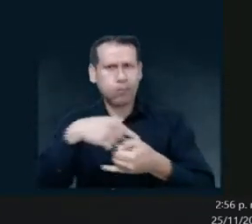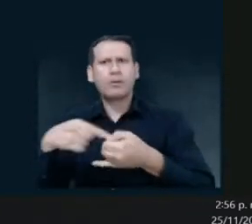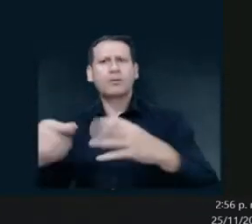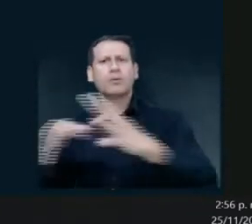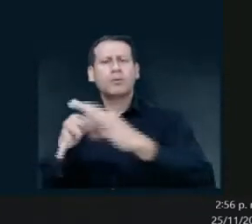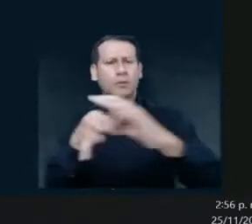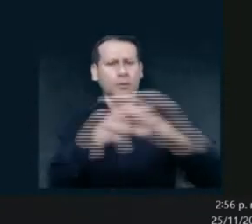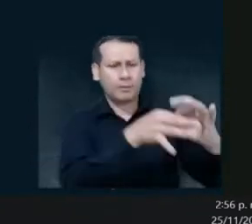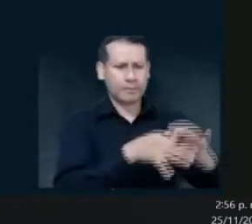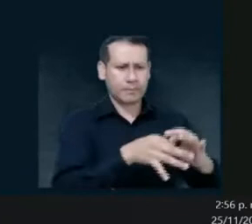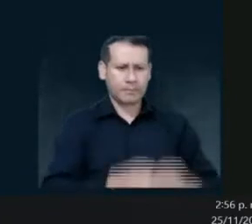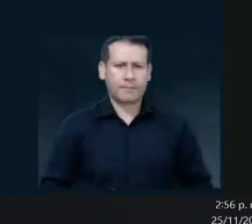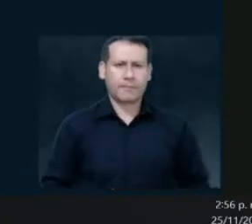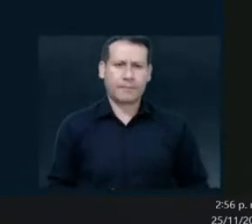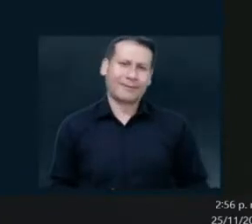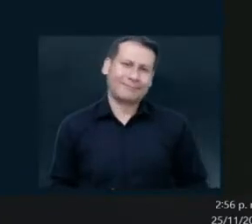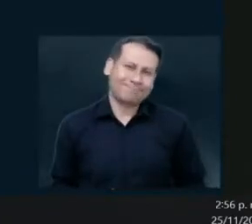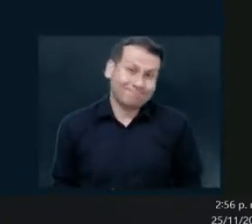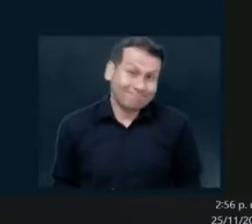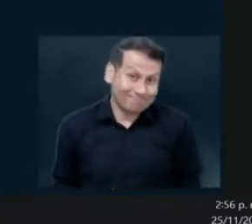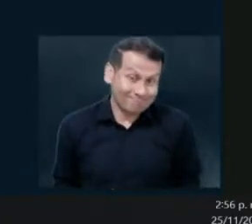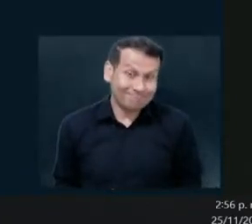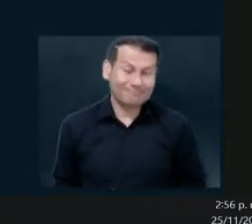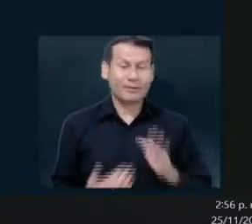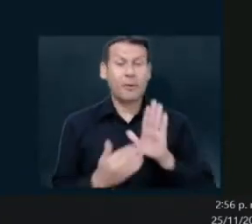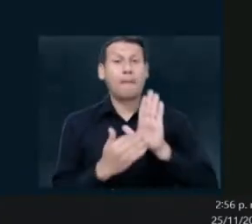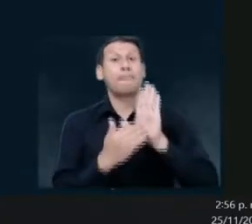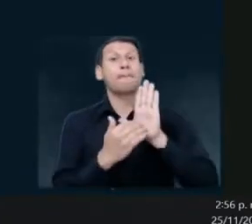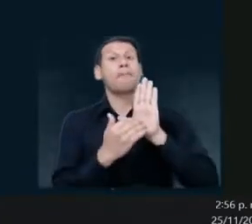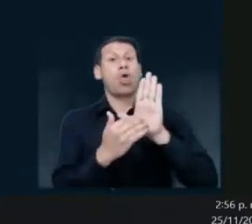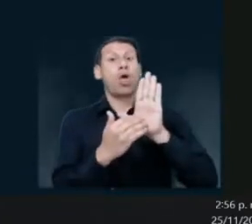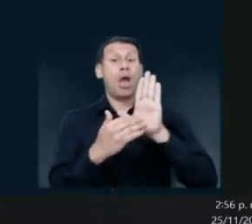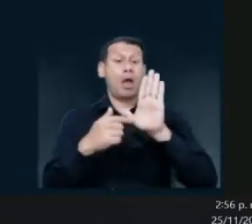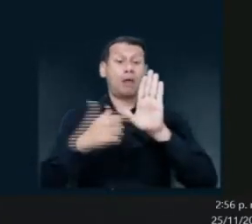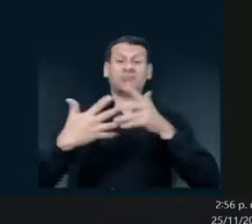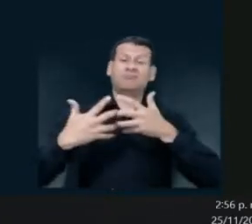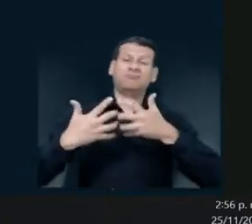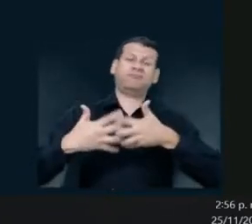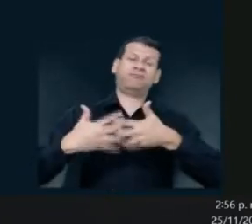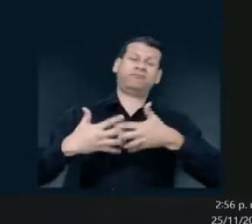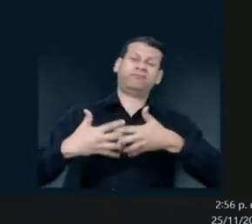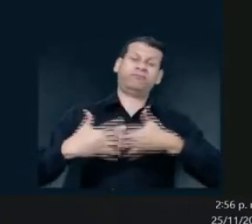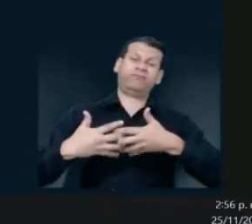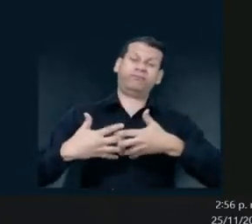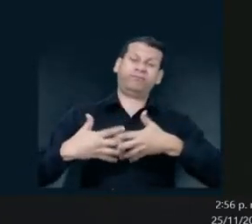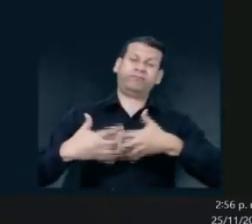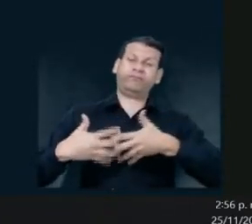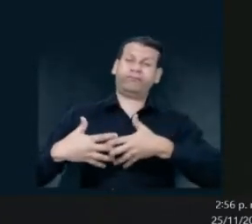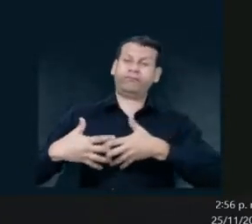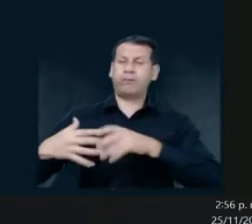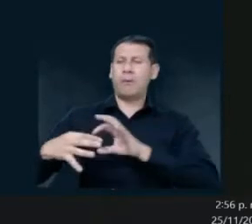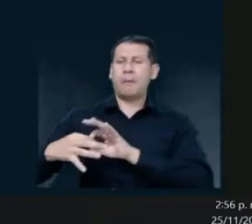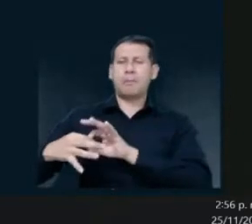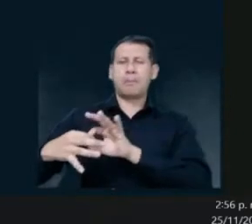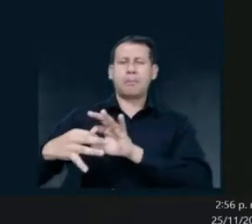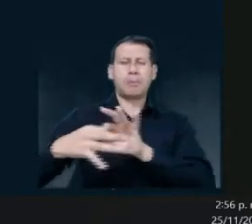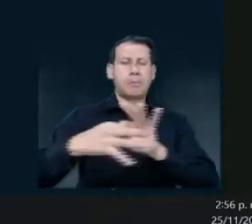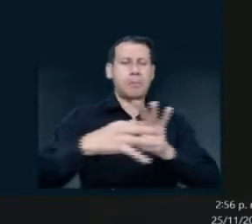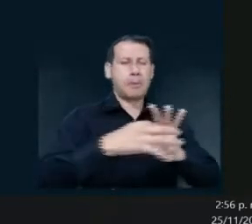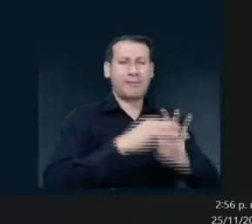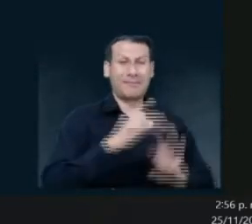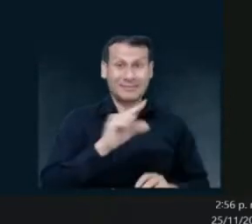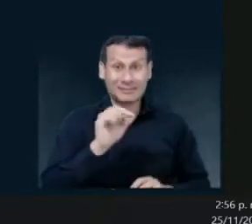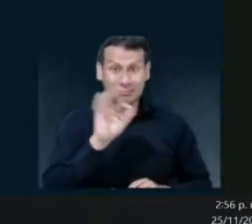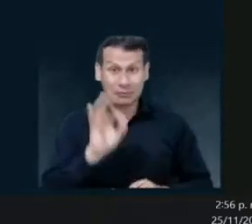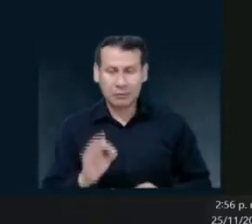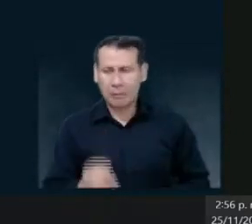we have proven that that model doesn't work 100% of the cases. And if half